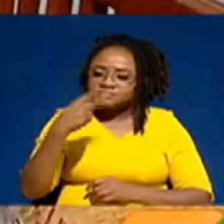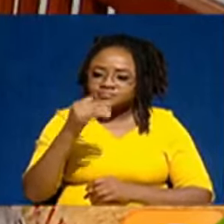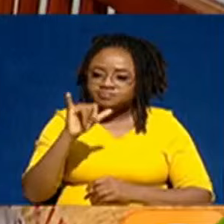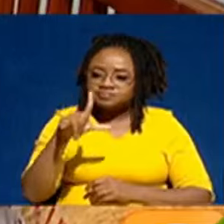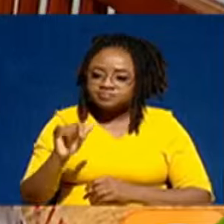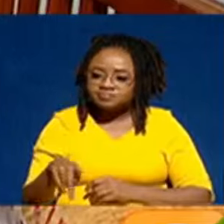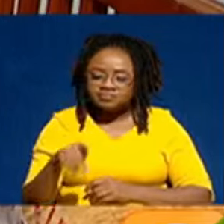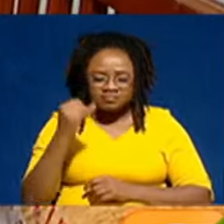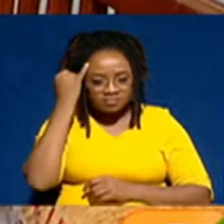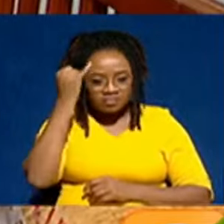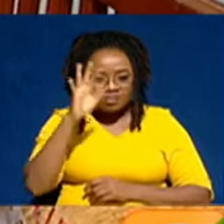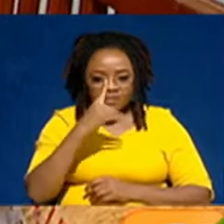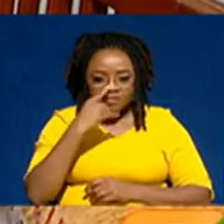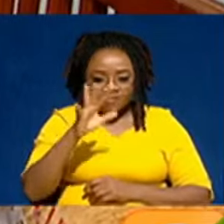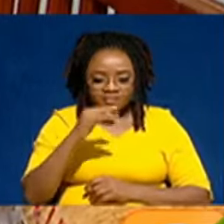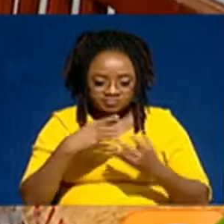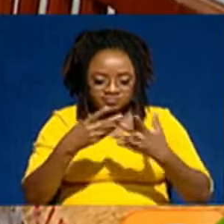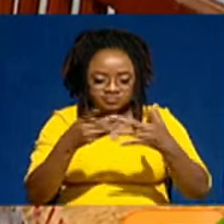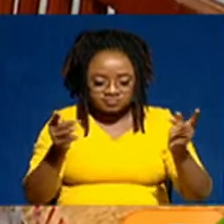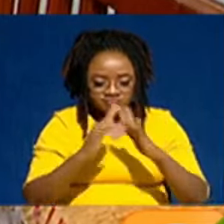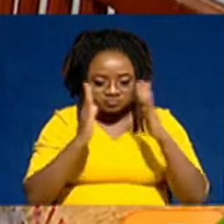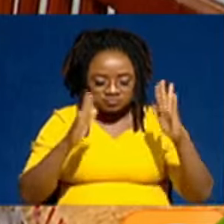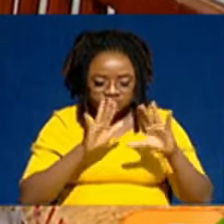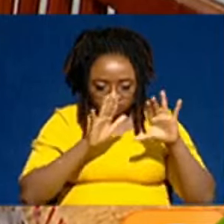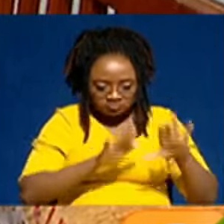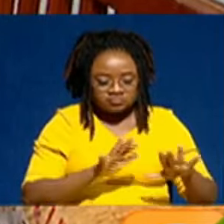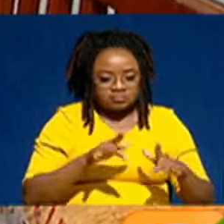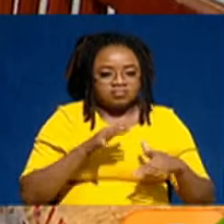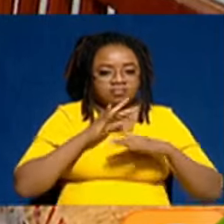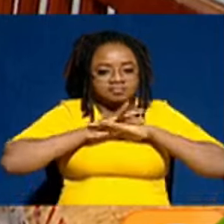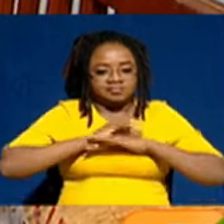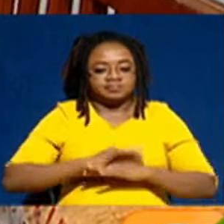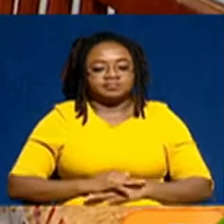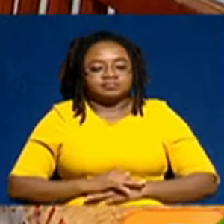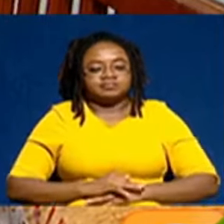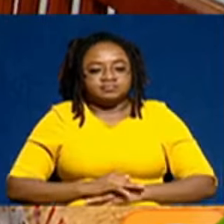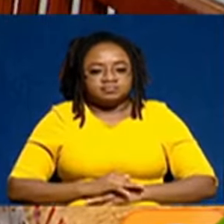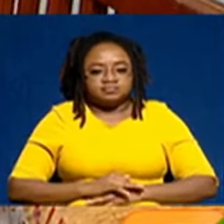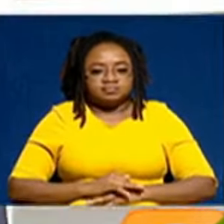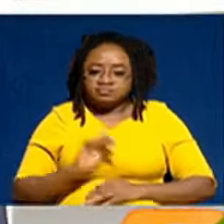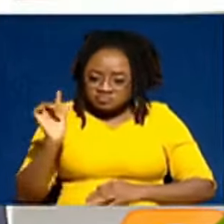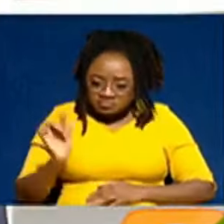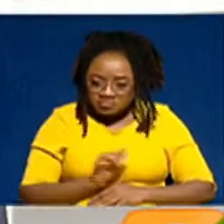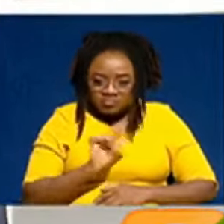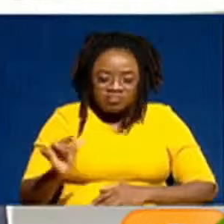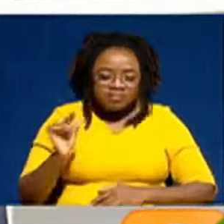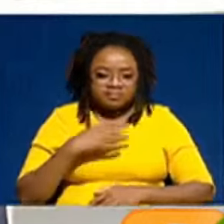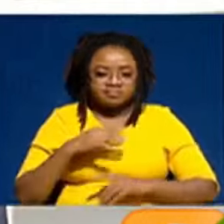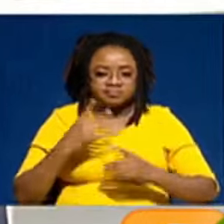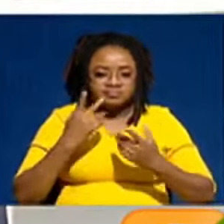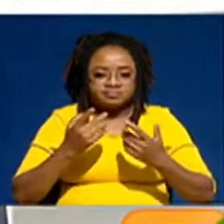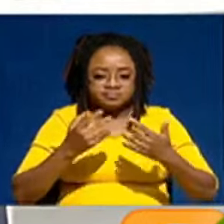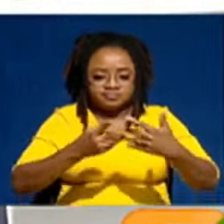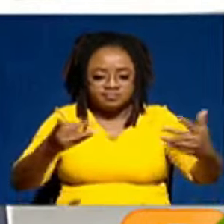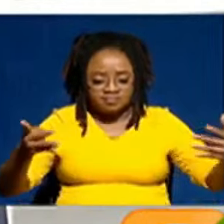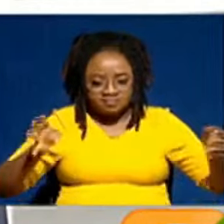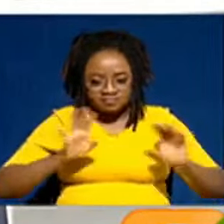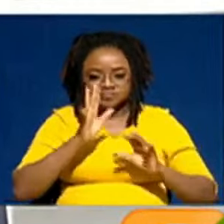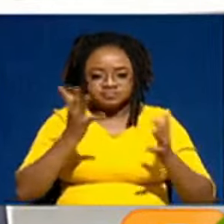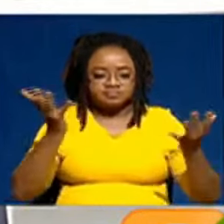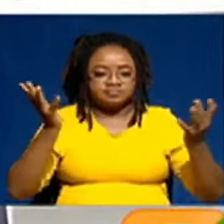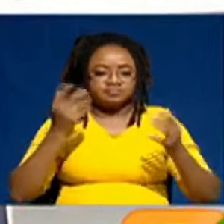in a gated community. You've invested heavily in it. And all of a sudden, on your perimeter wall